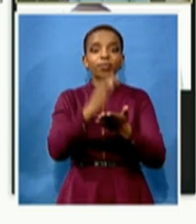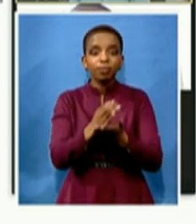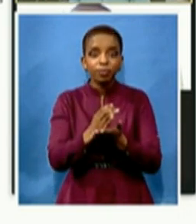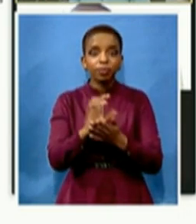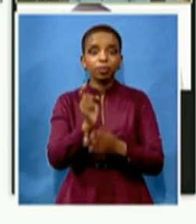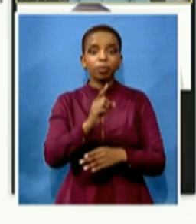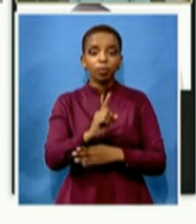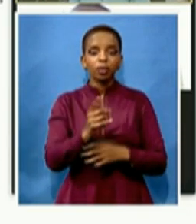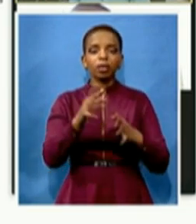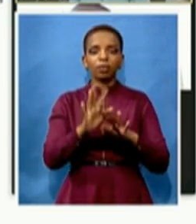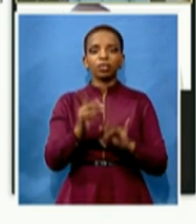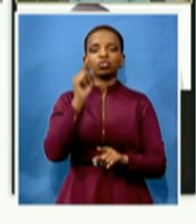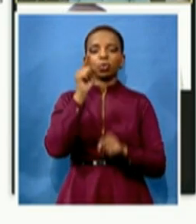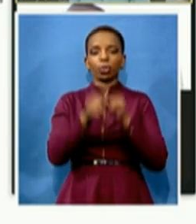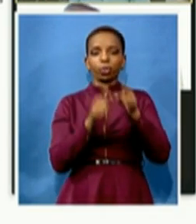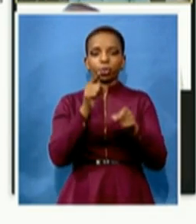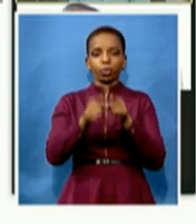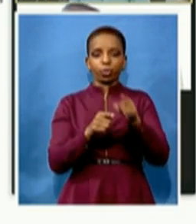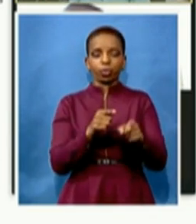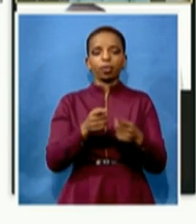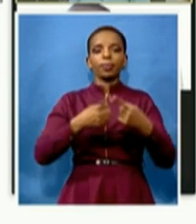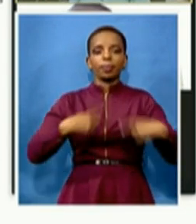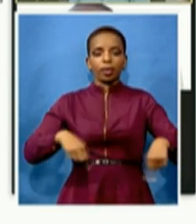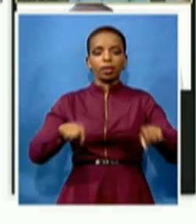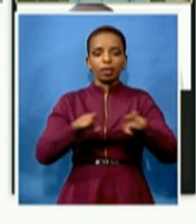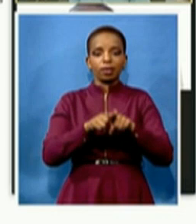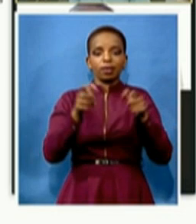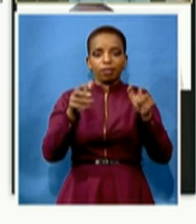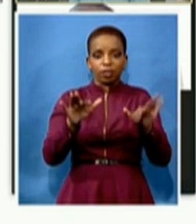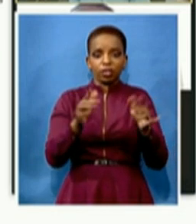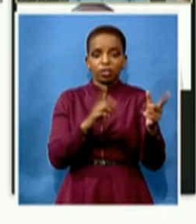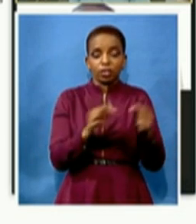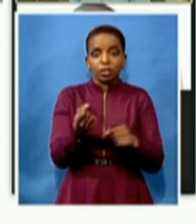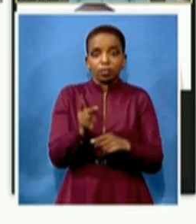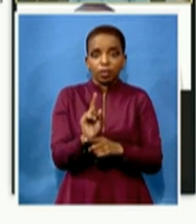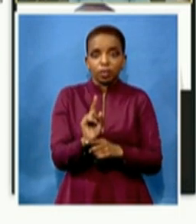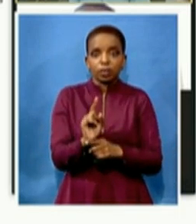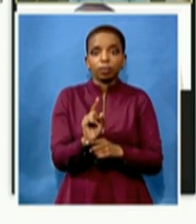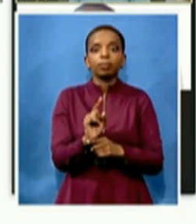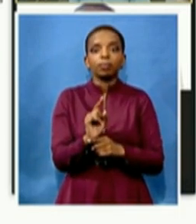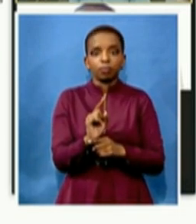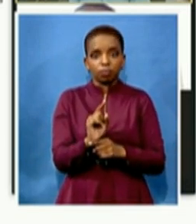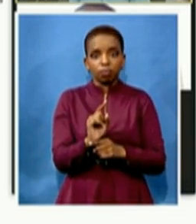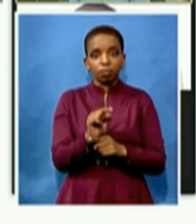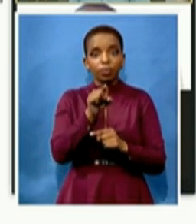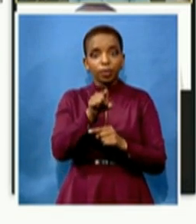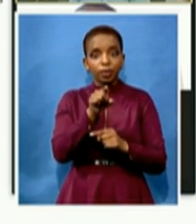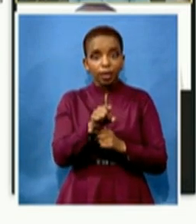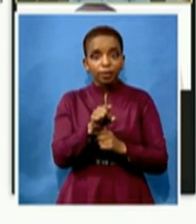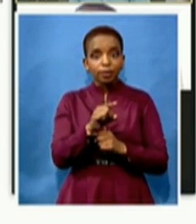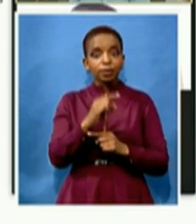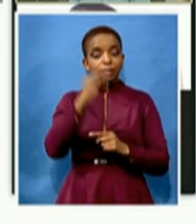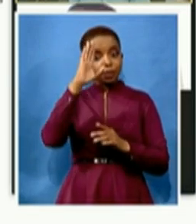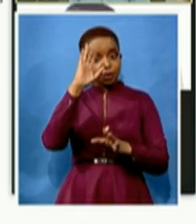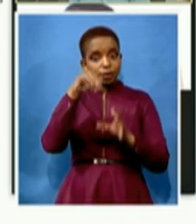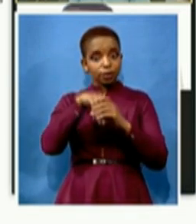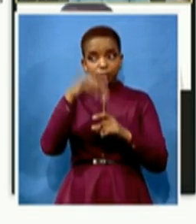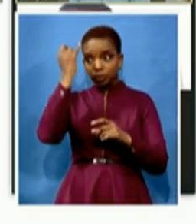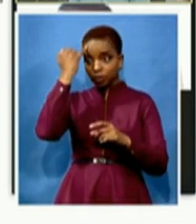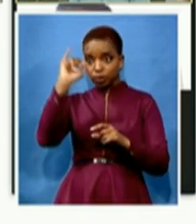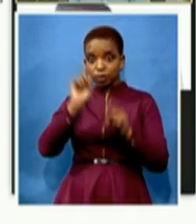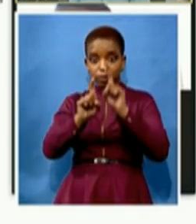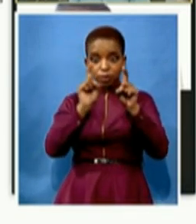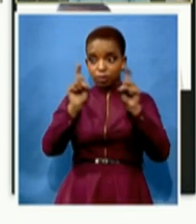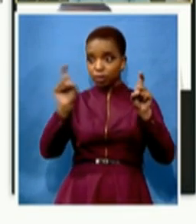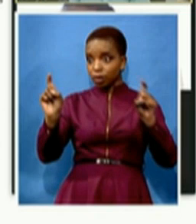have a flood of input from them, which we're hoping to incorporate in model refinements